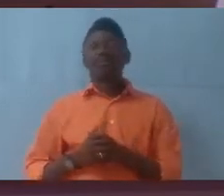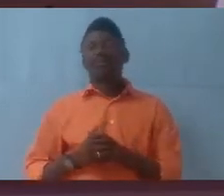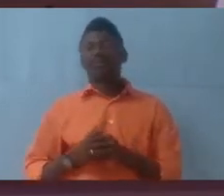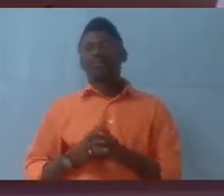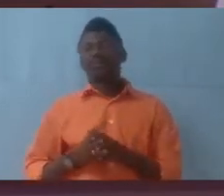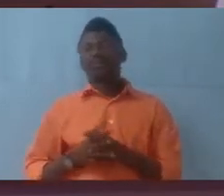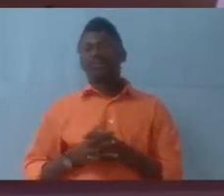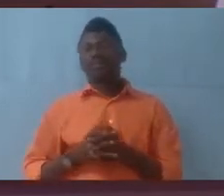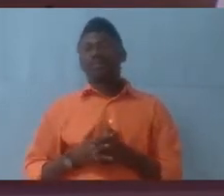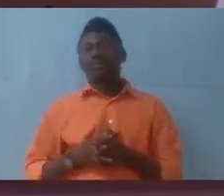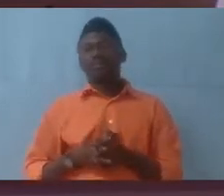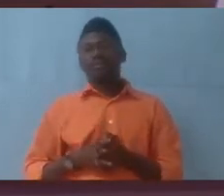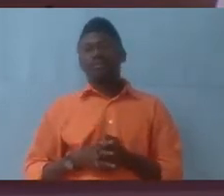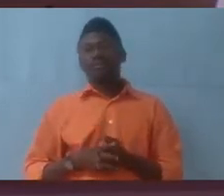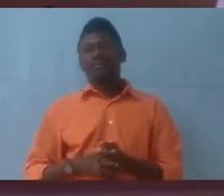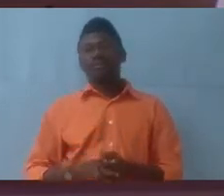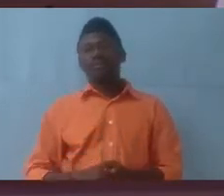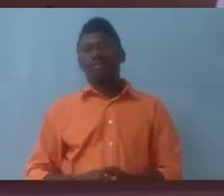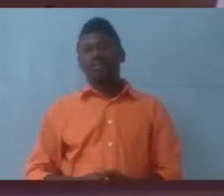Yes,